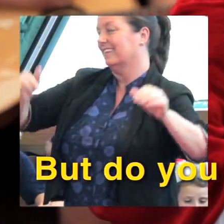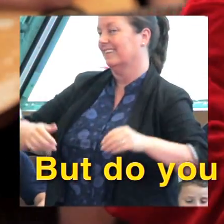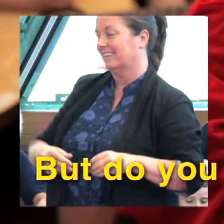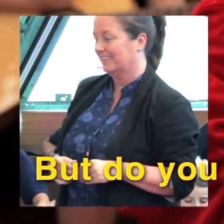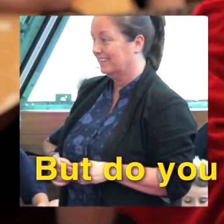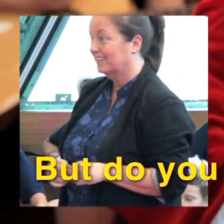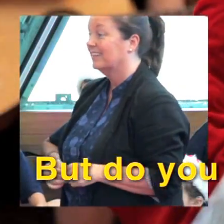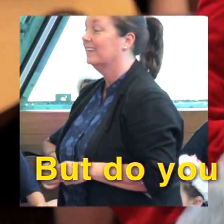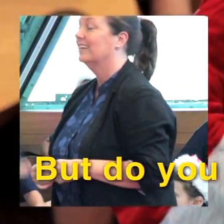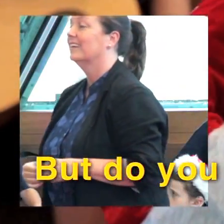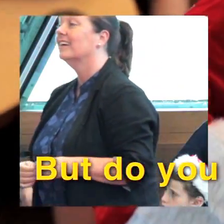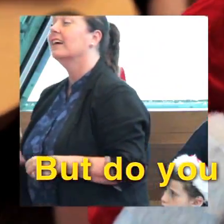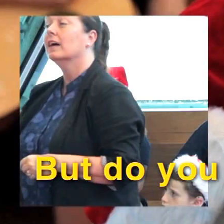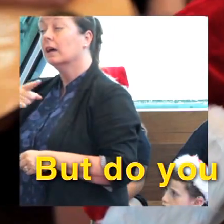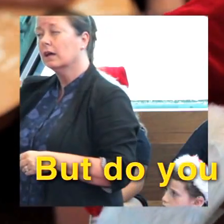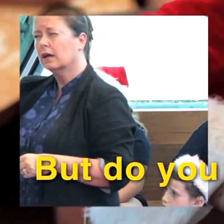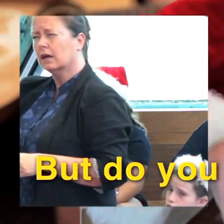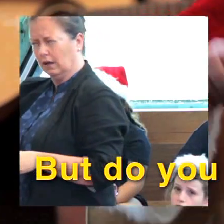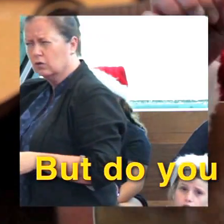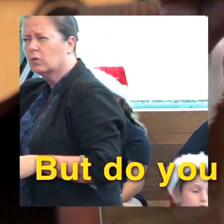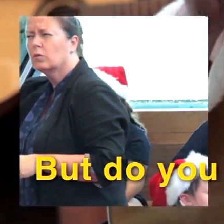But do you recall